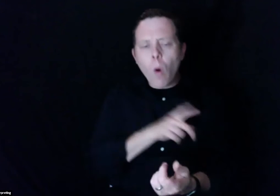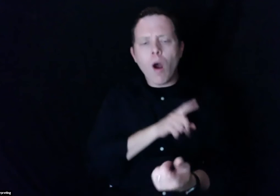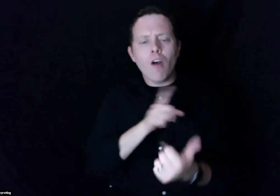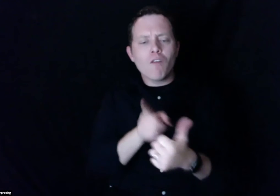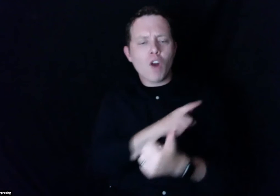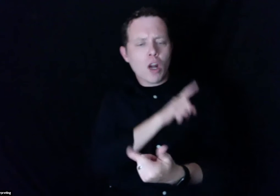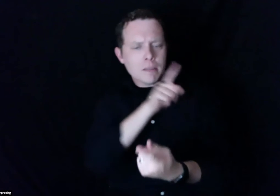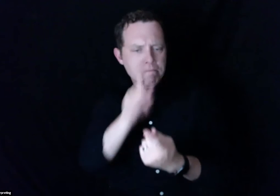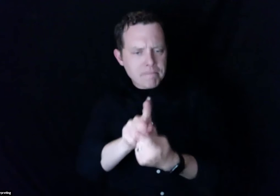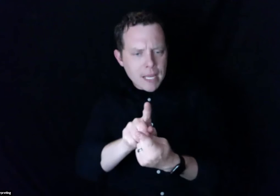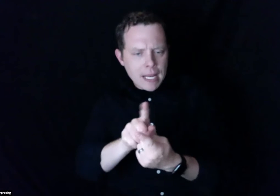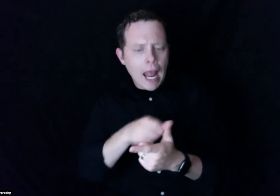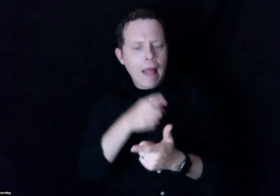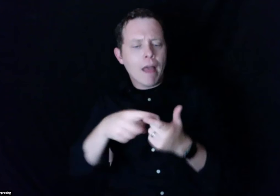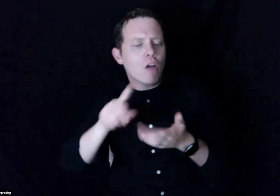research?